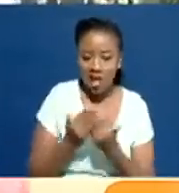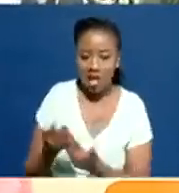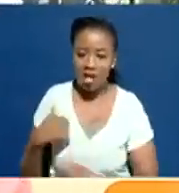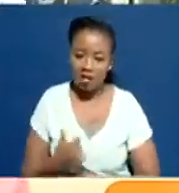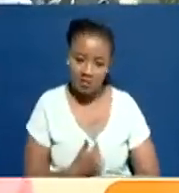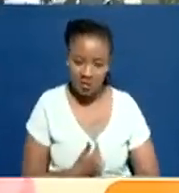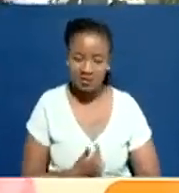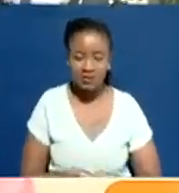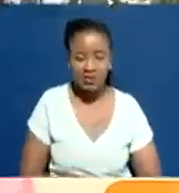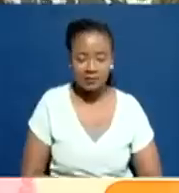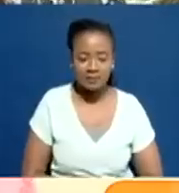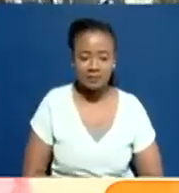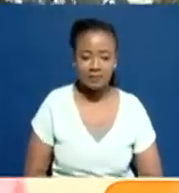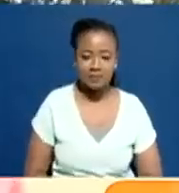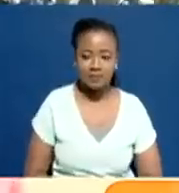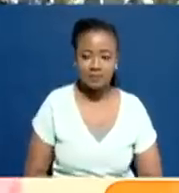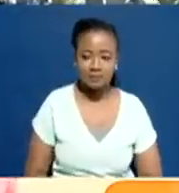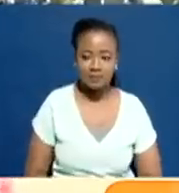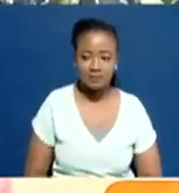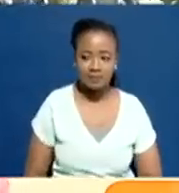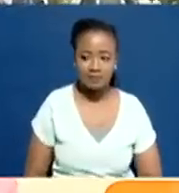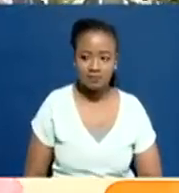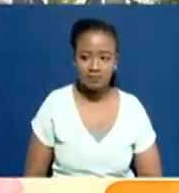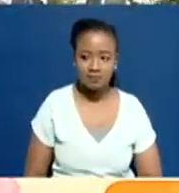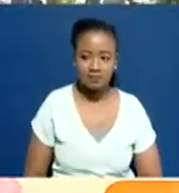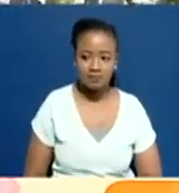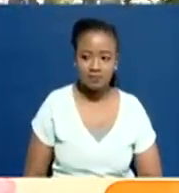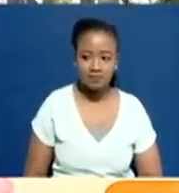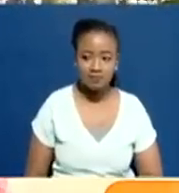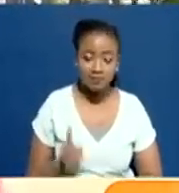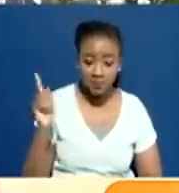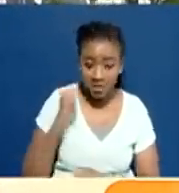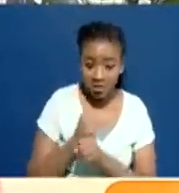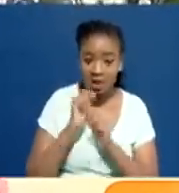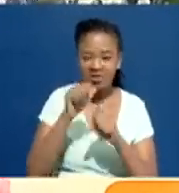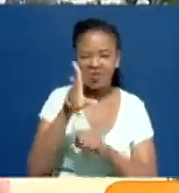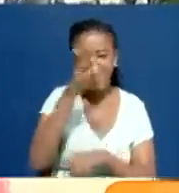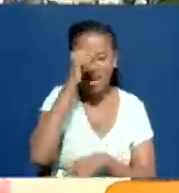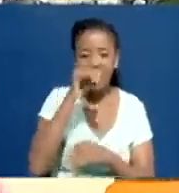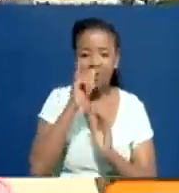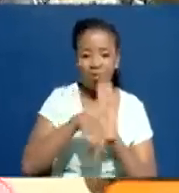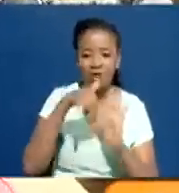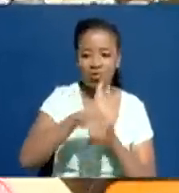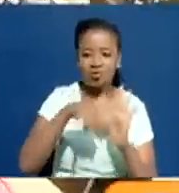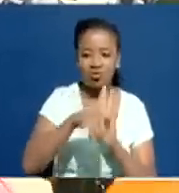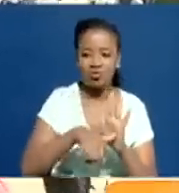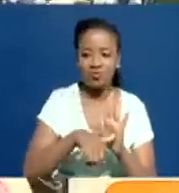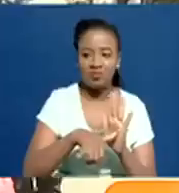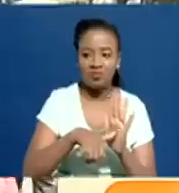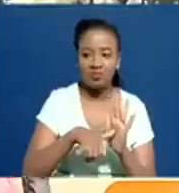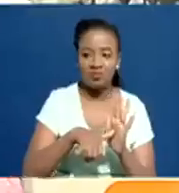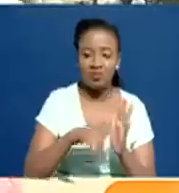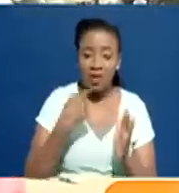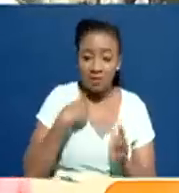unaona? So like, if you can do this, na ni kitu unaweza learn hata YouTube, unaona? For example, kama mimi si more of a photographer, mimi more of a